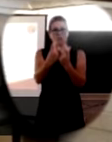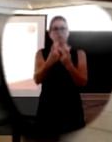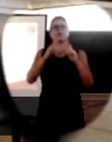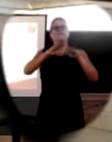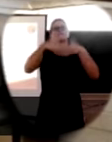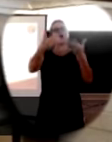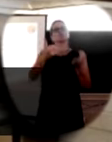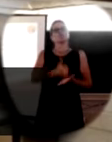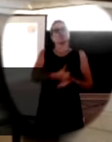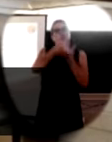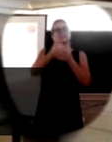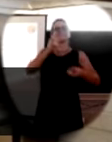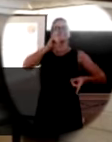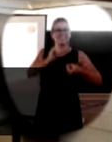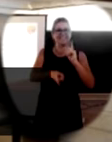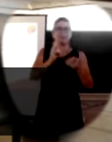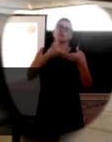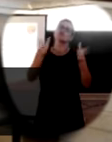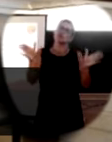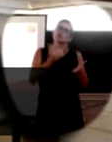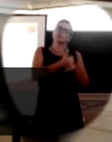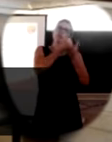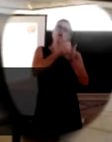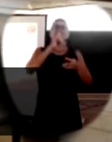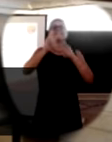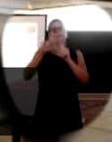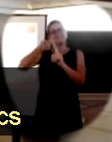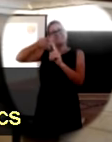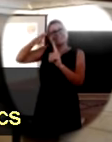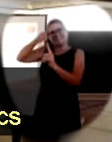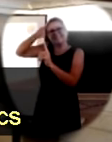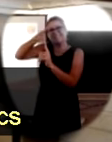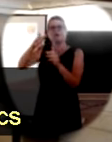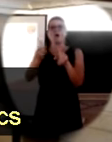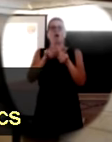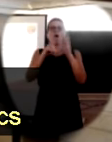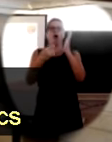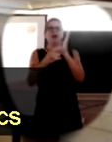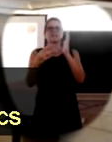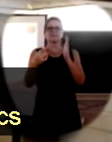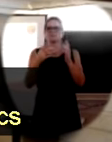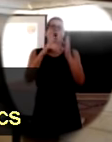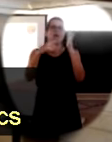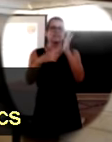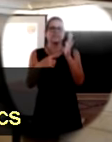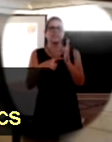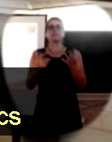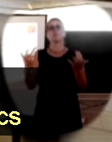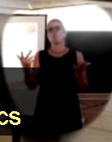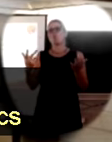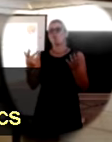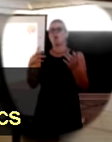provides support, sometimes just general support, but sometimes in a specific area like technology or